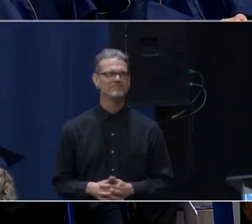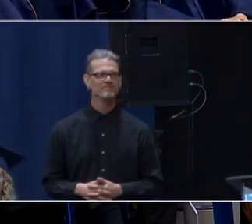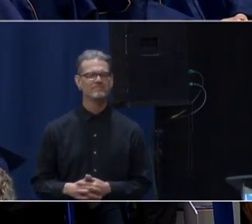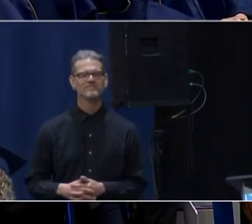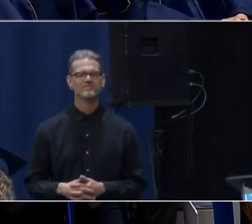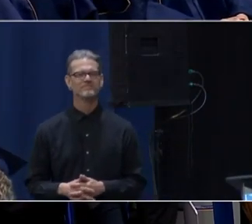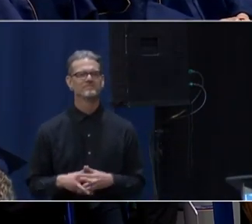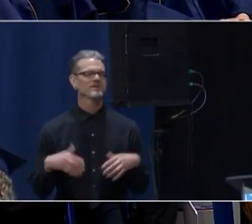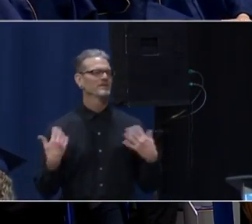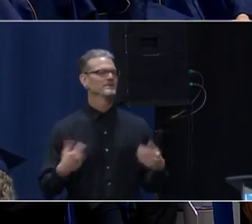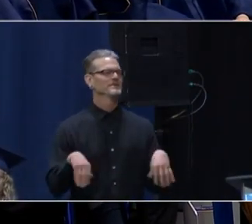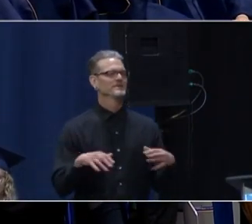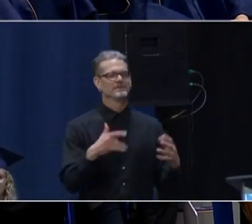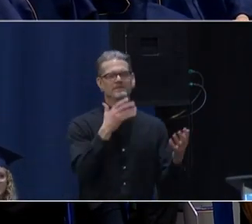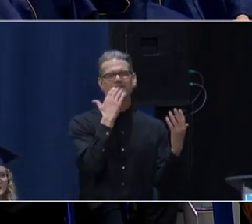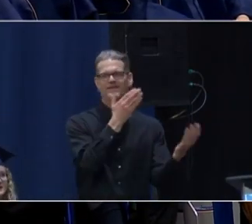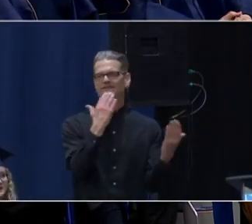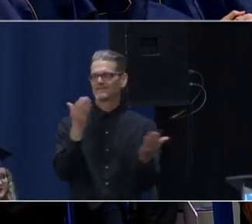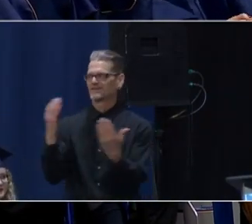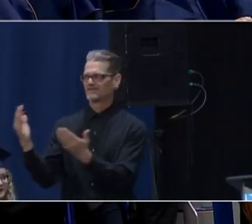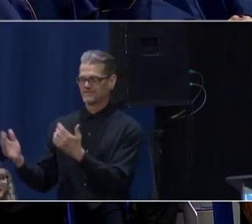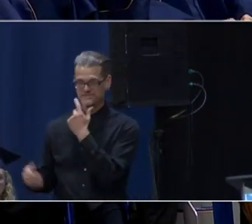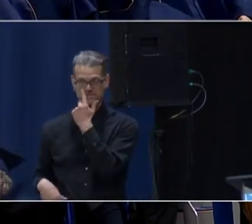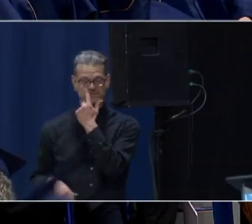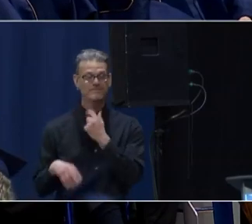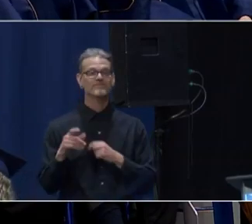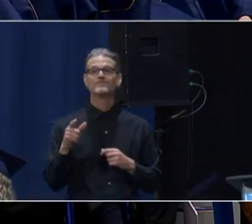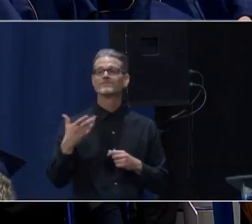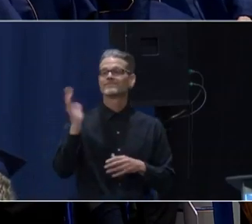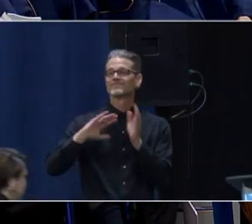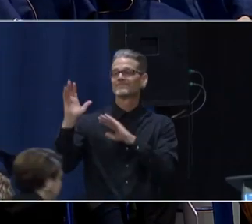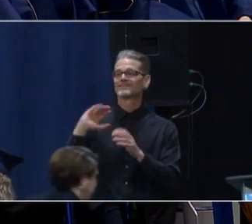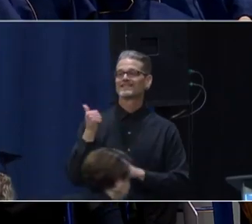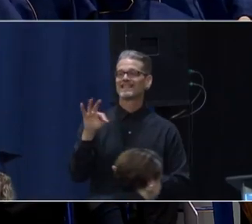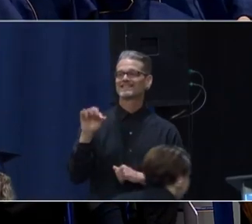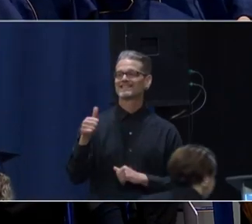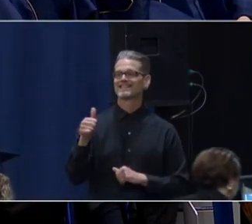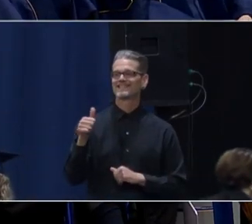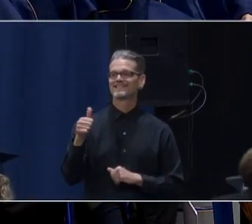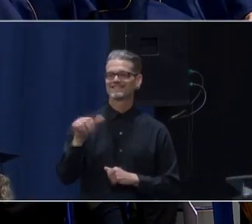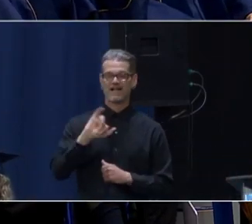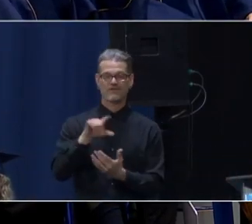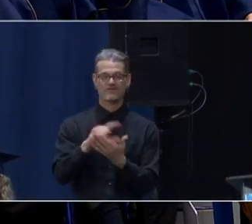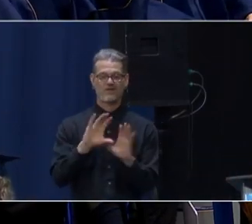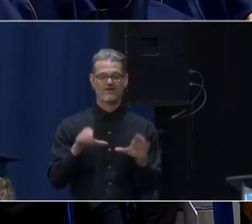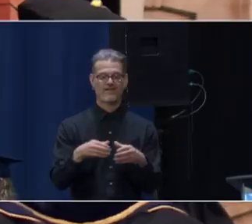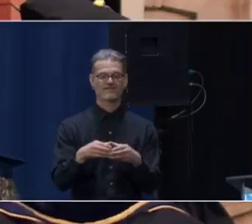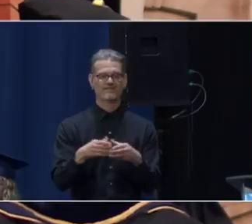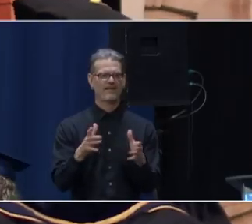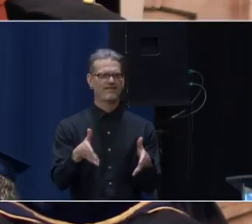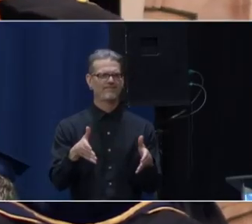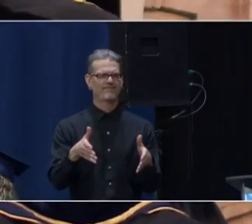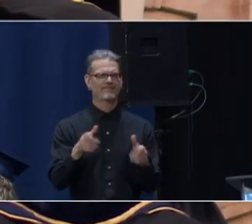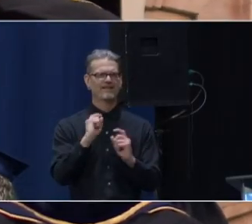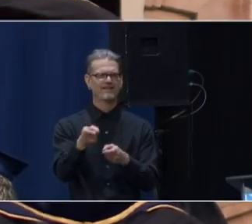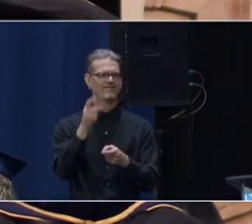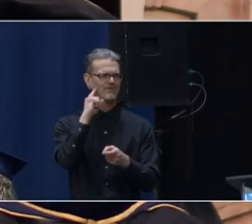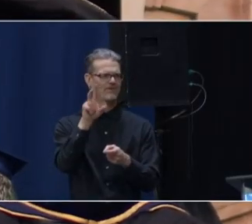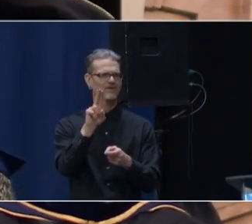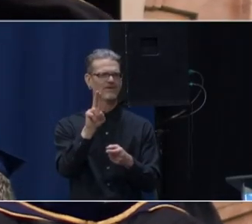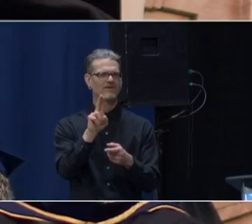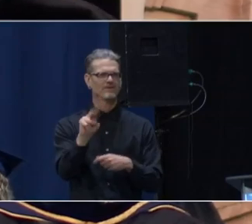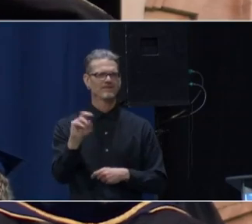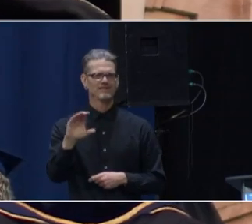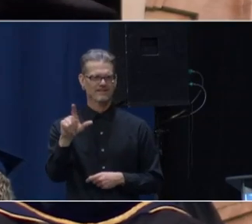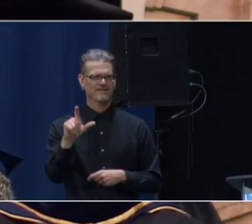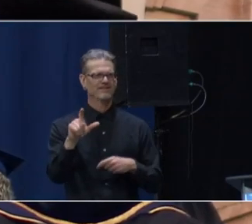Well, thank you all. The graduating class of 1910 left as a gift to the university an entry gate on